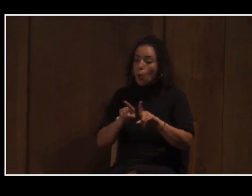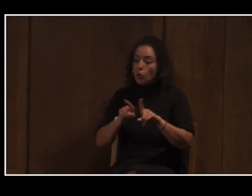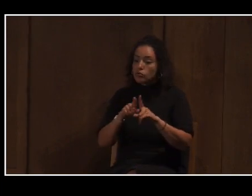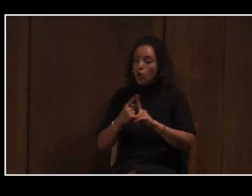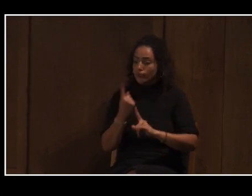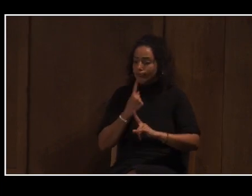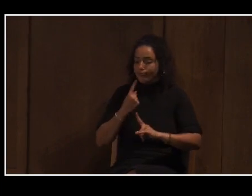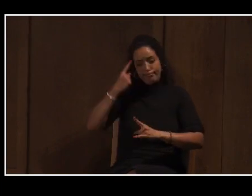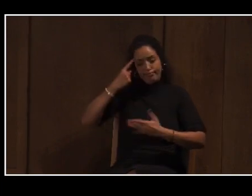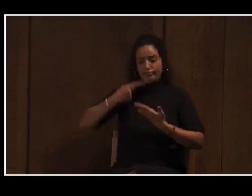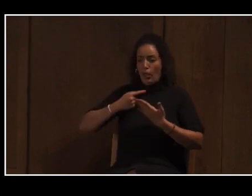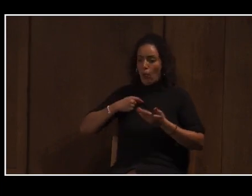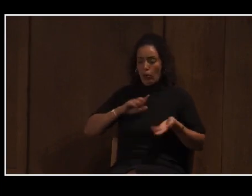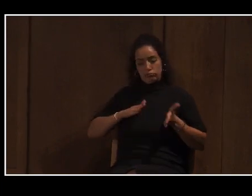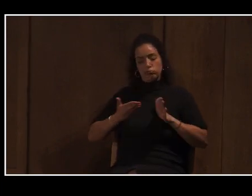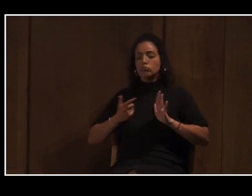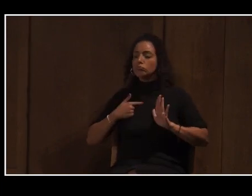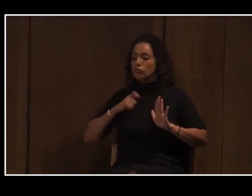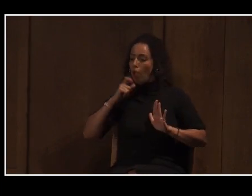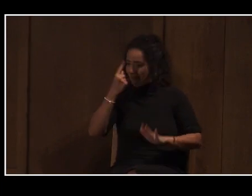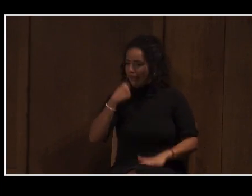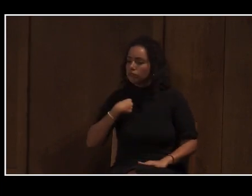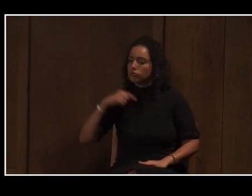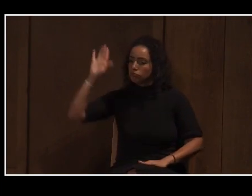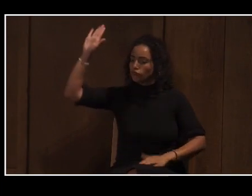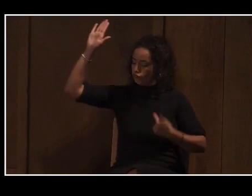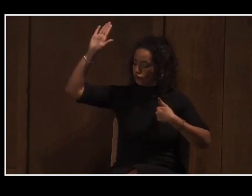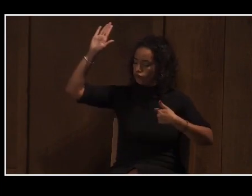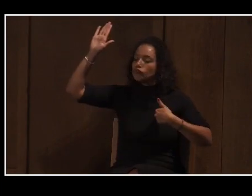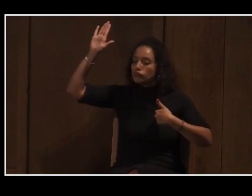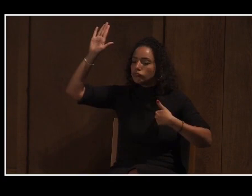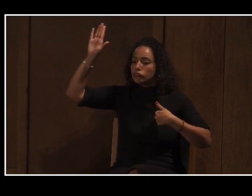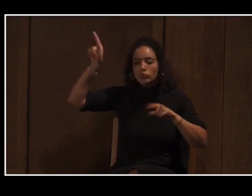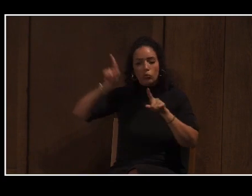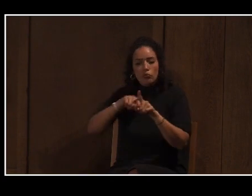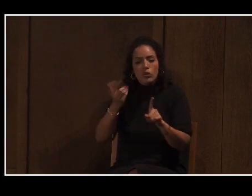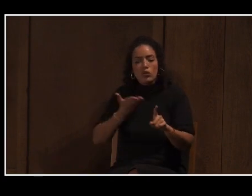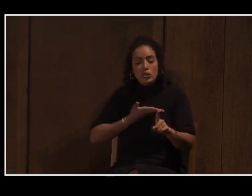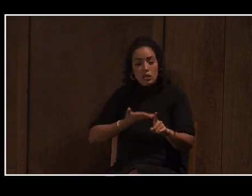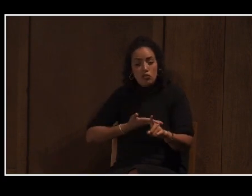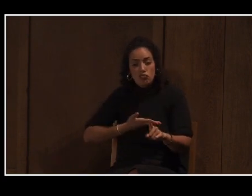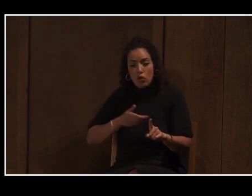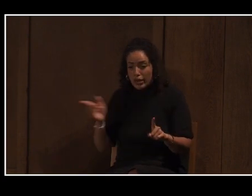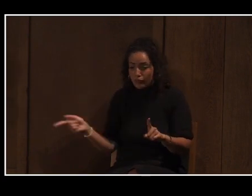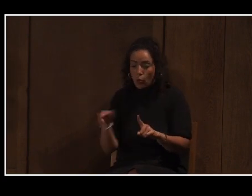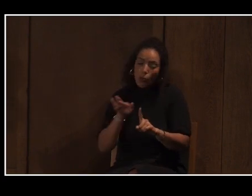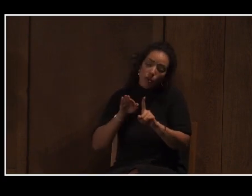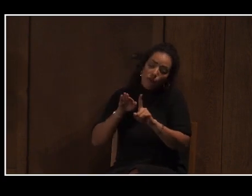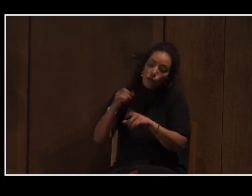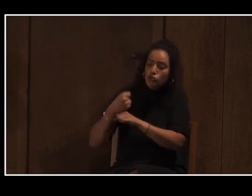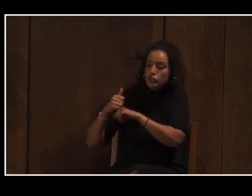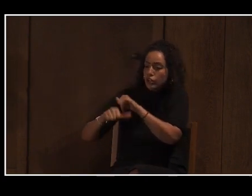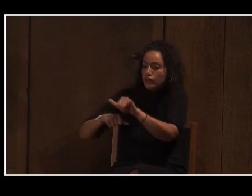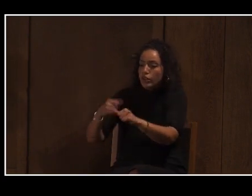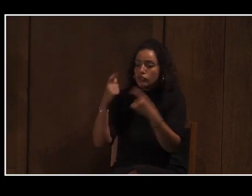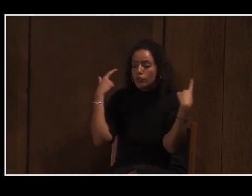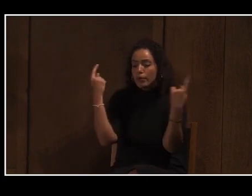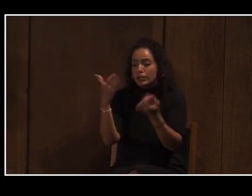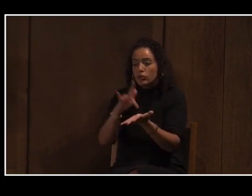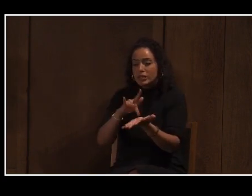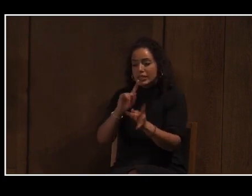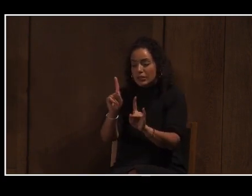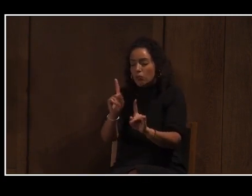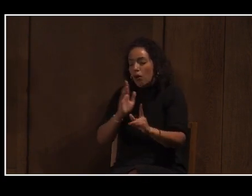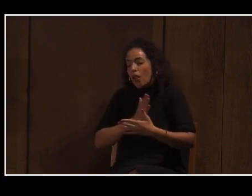sorts of things that nowadays will be rights for all the future generations of Mexico City. And another example that I love as well, that we